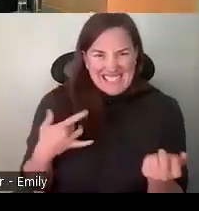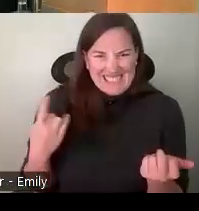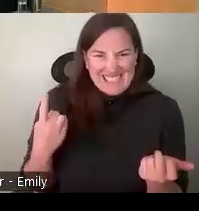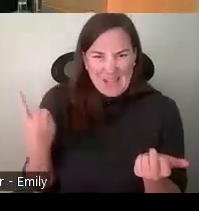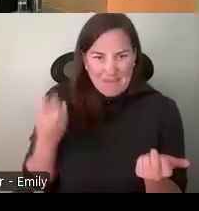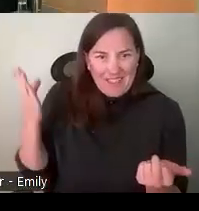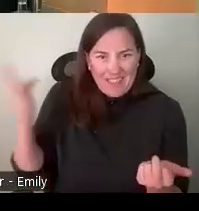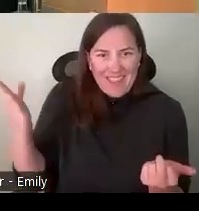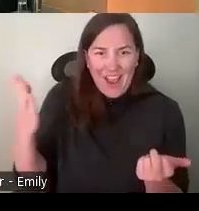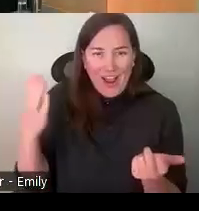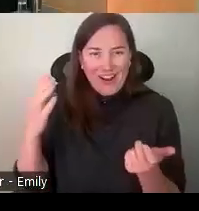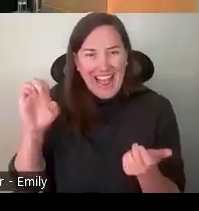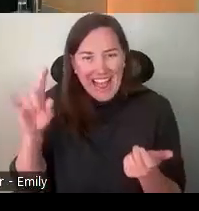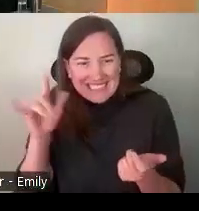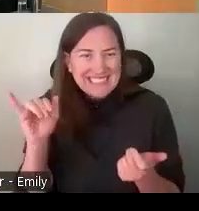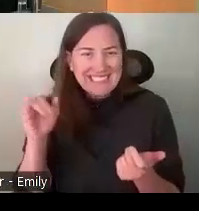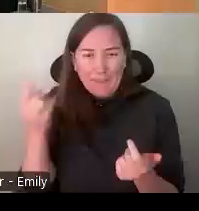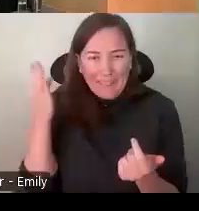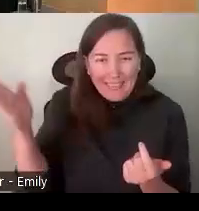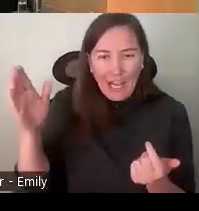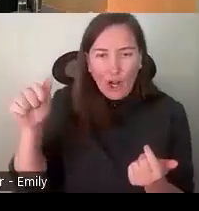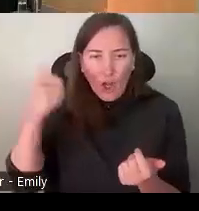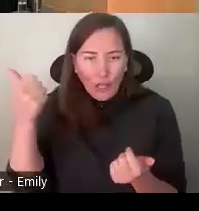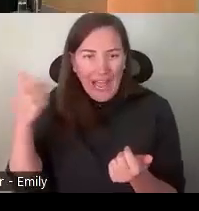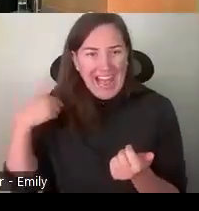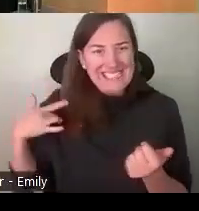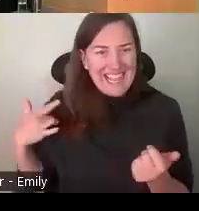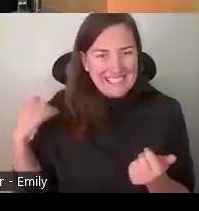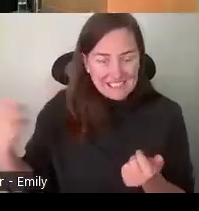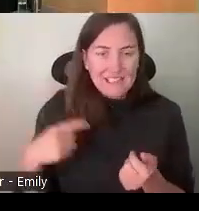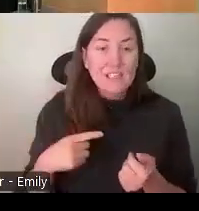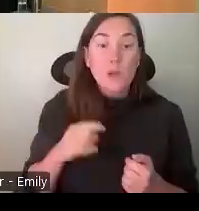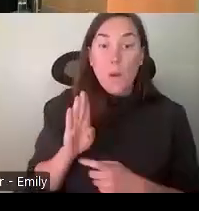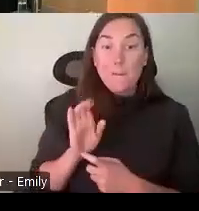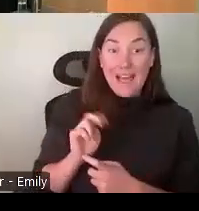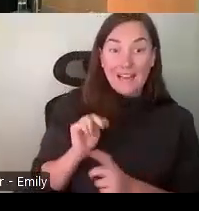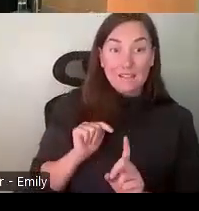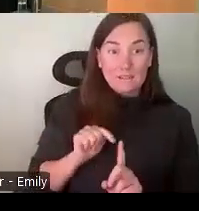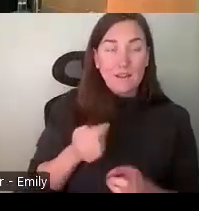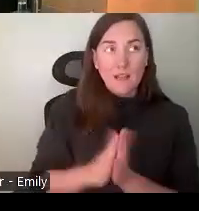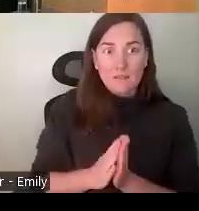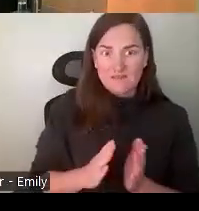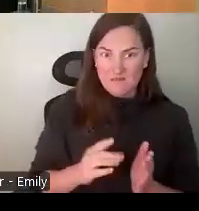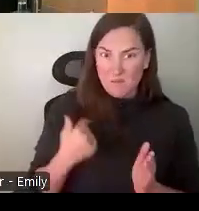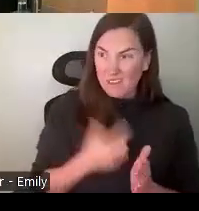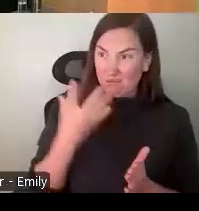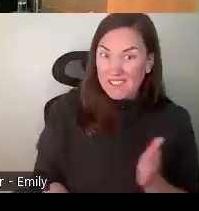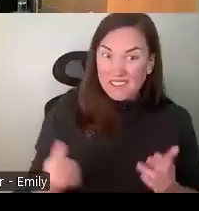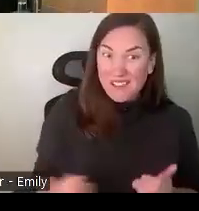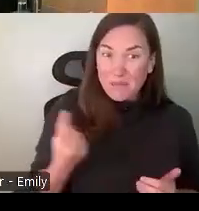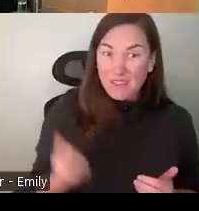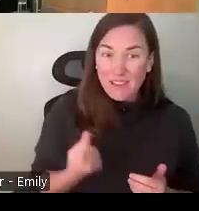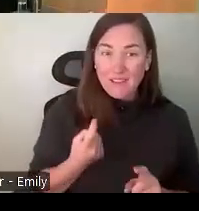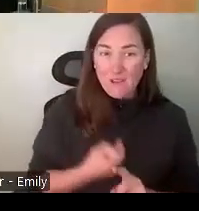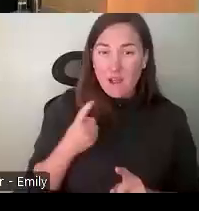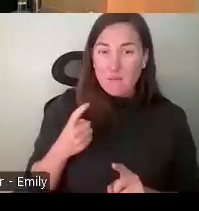other. And he asks, are we missing something when we're assessing these hallucinatory